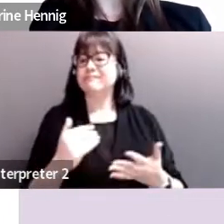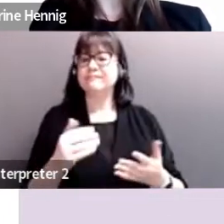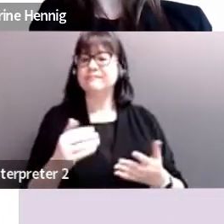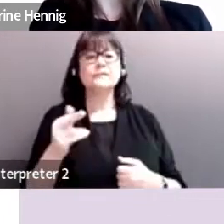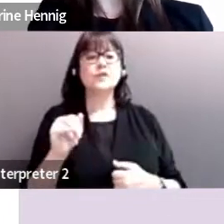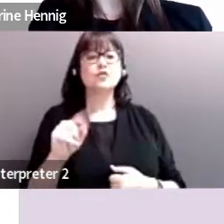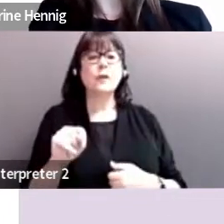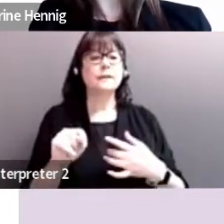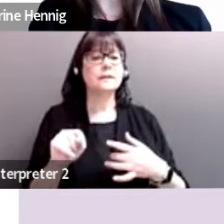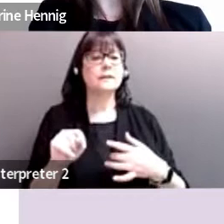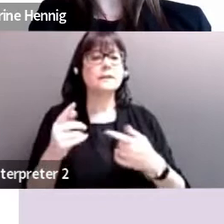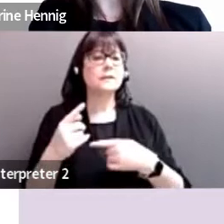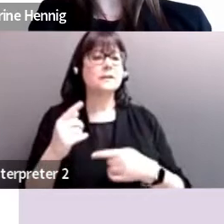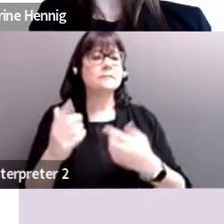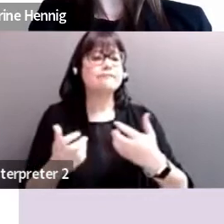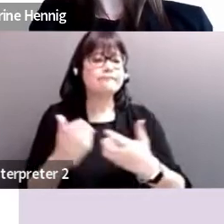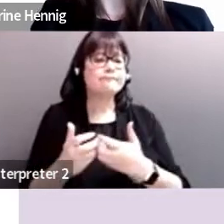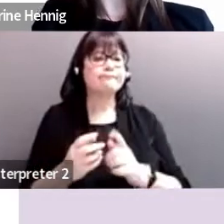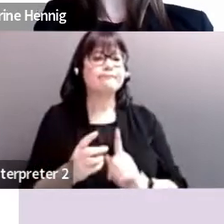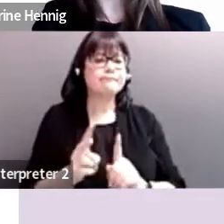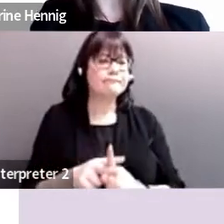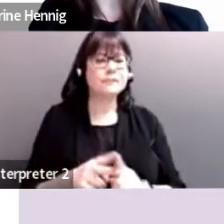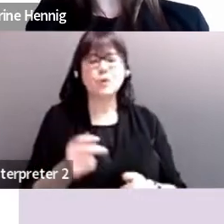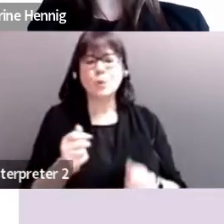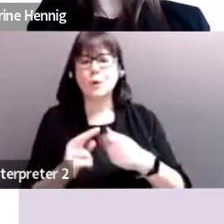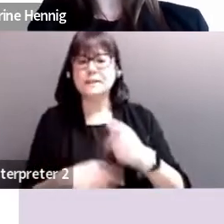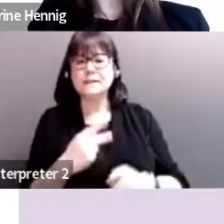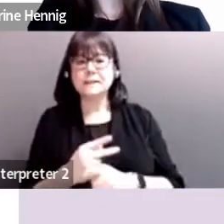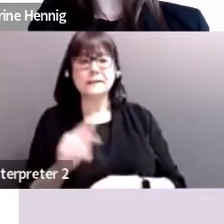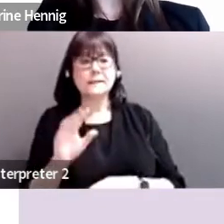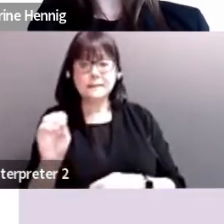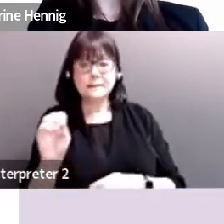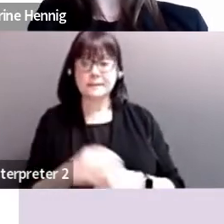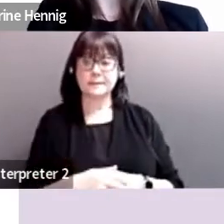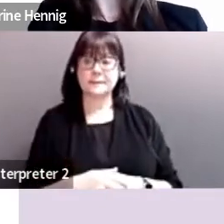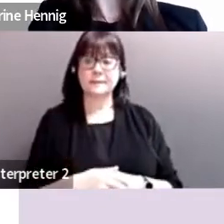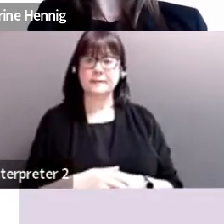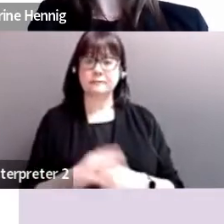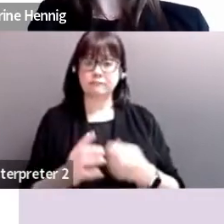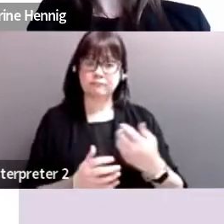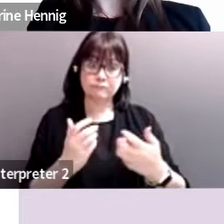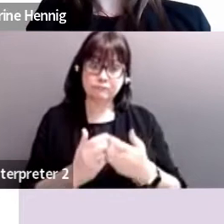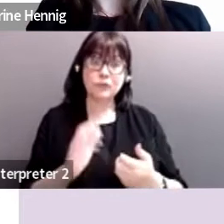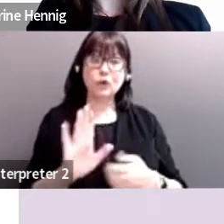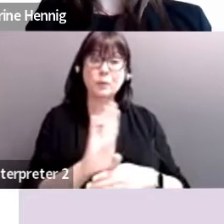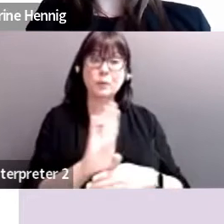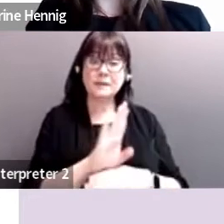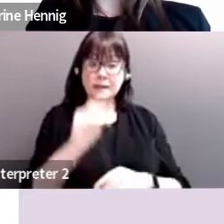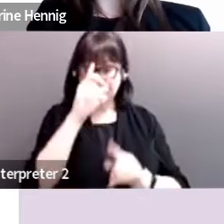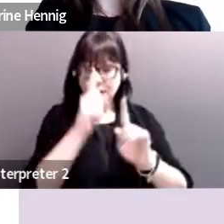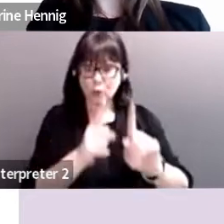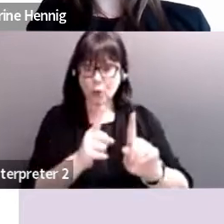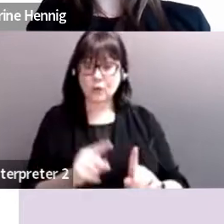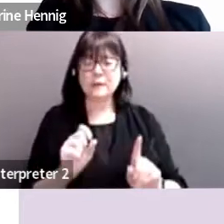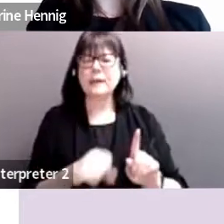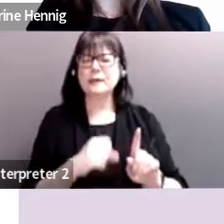geared towards, and for what type of purpose or project? Does this align with your business and your business goals? And then how